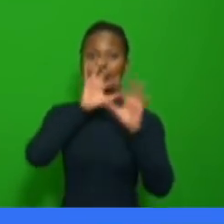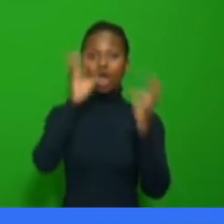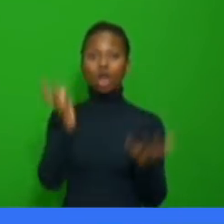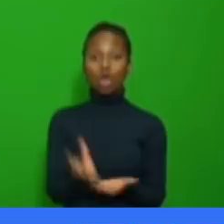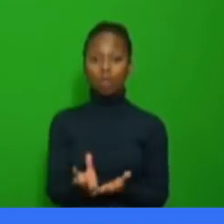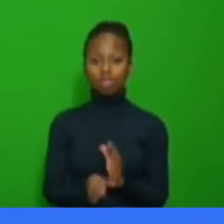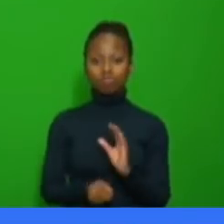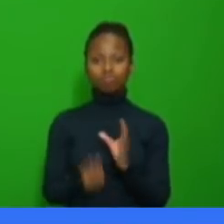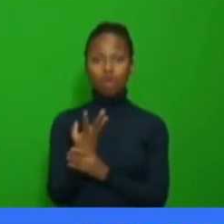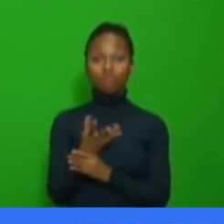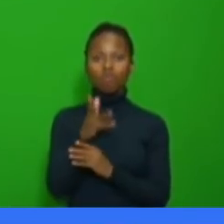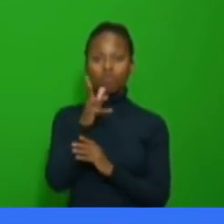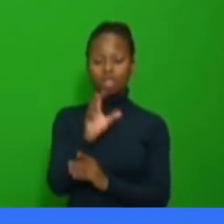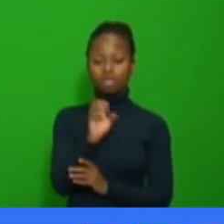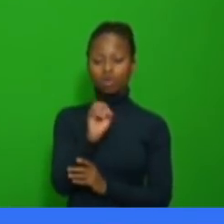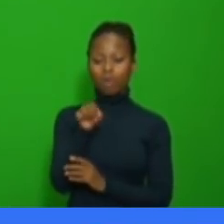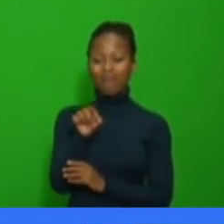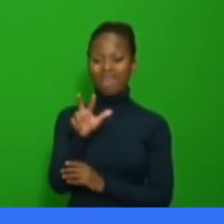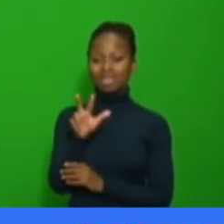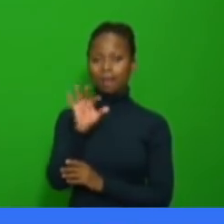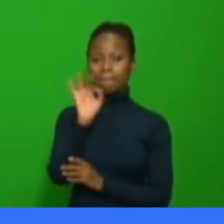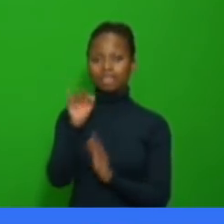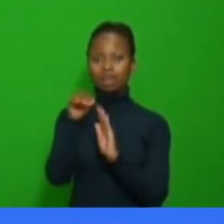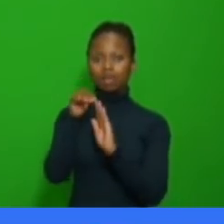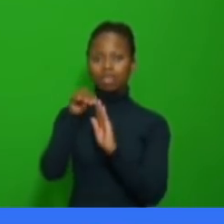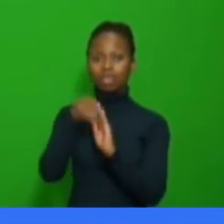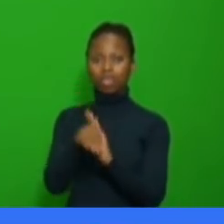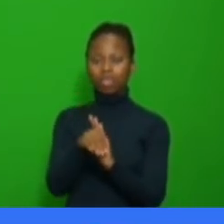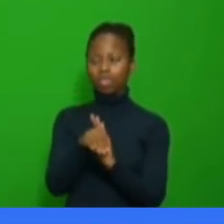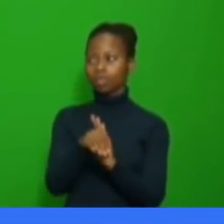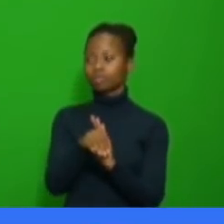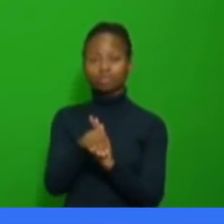growth. And since the IMF